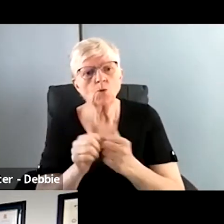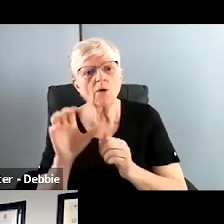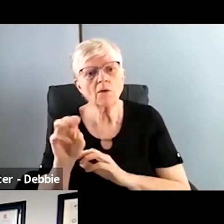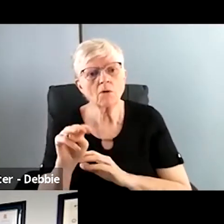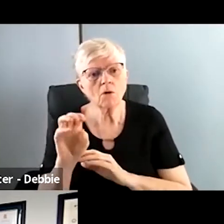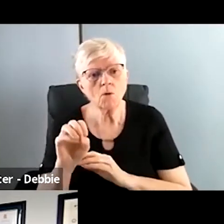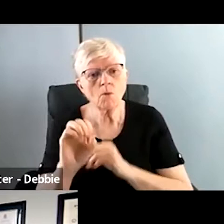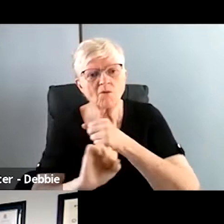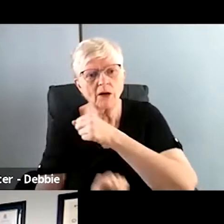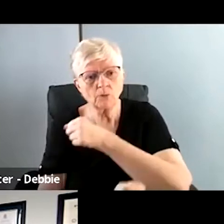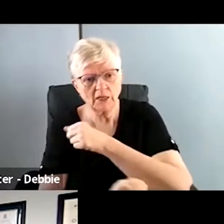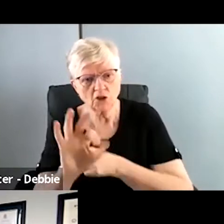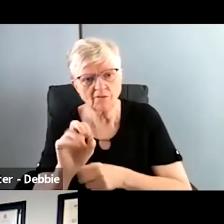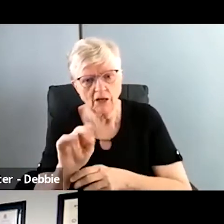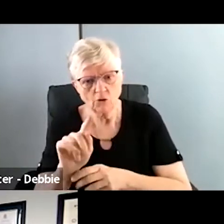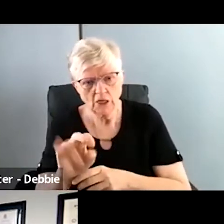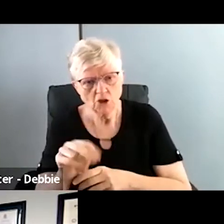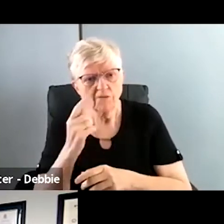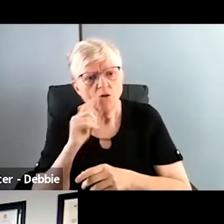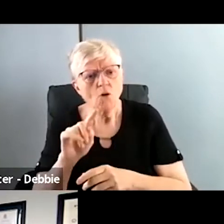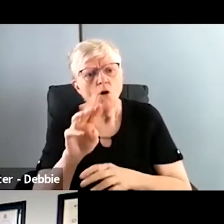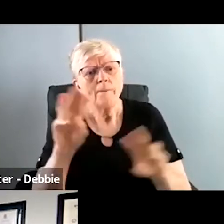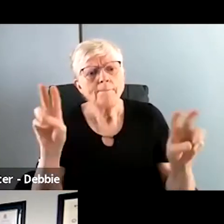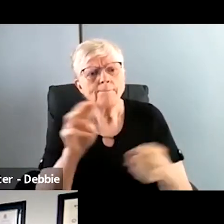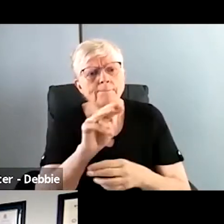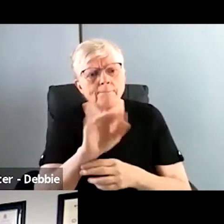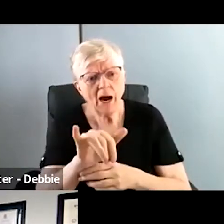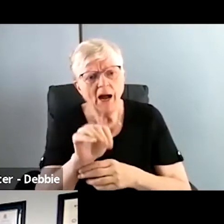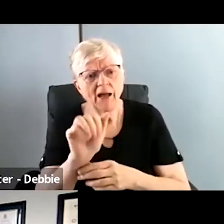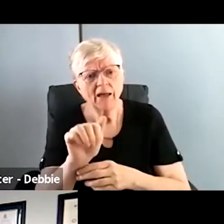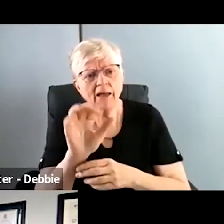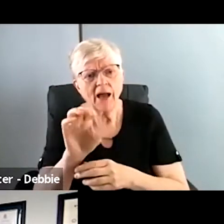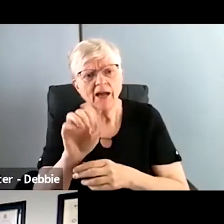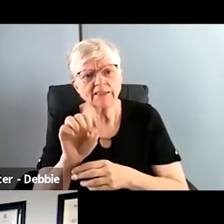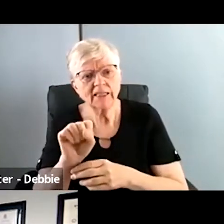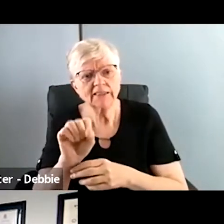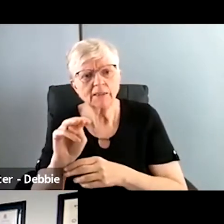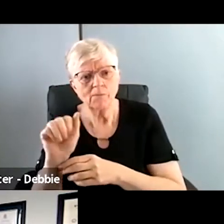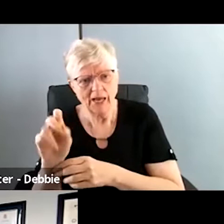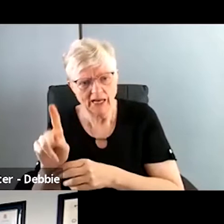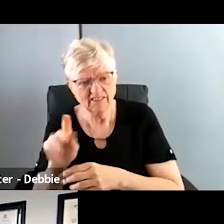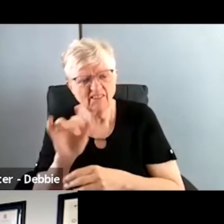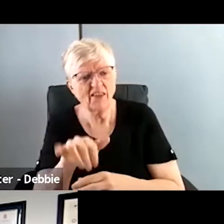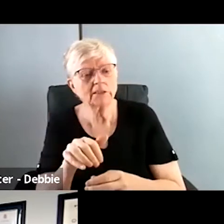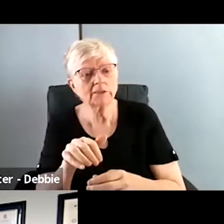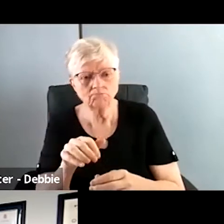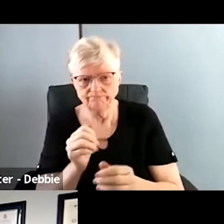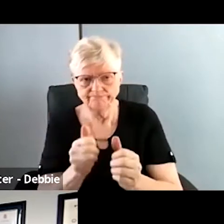for My Access masks, and they are medical grade. They're in many schools across Ontario and